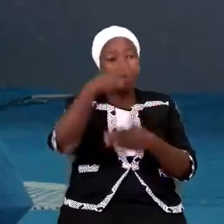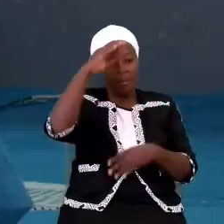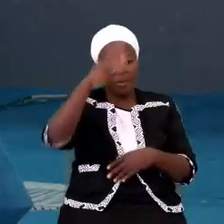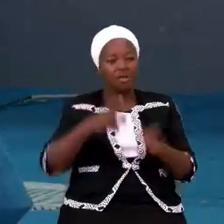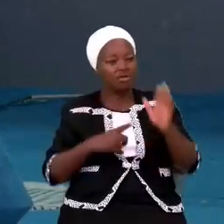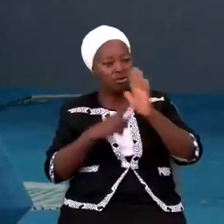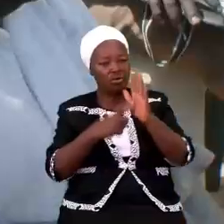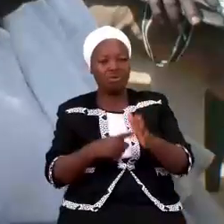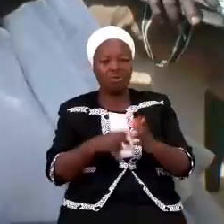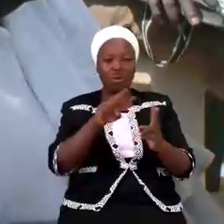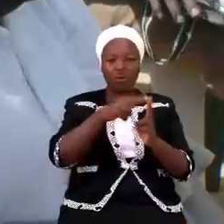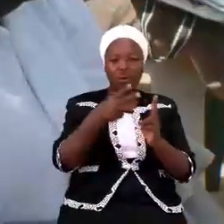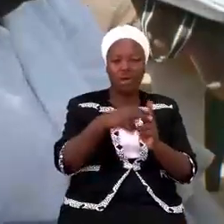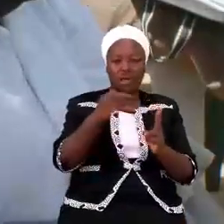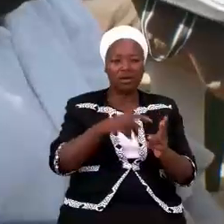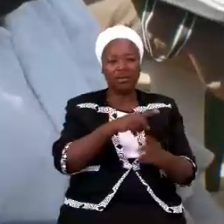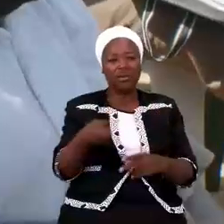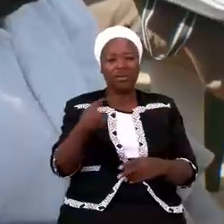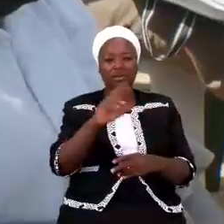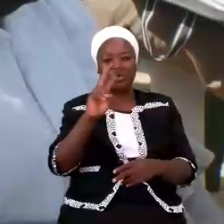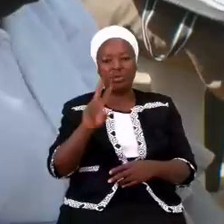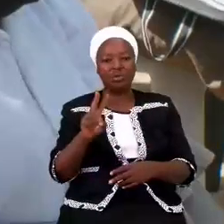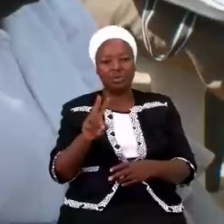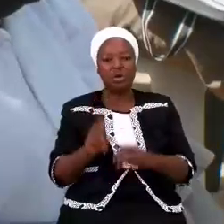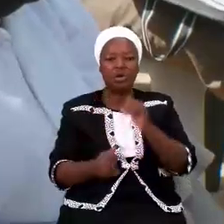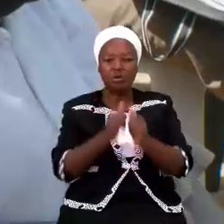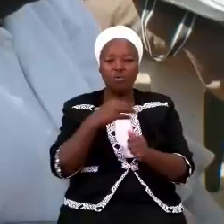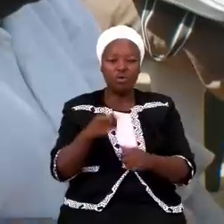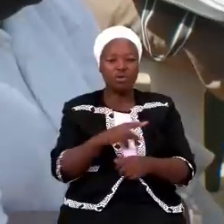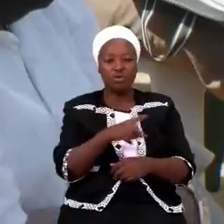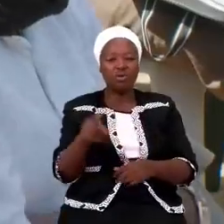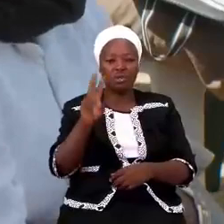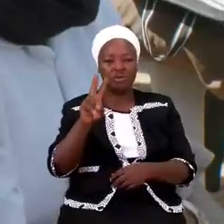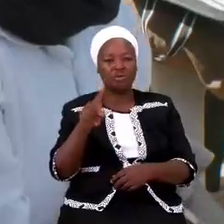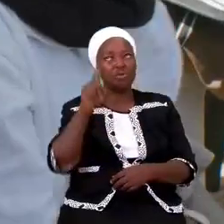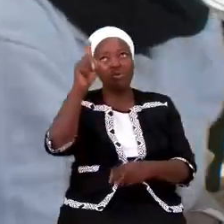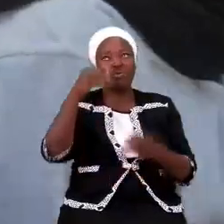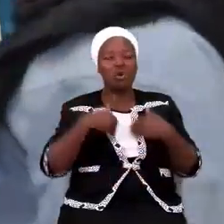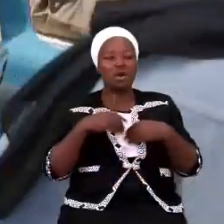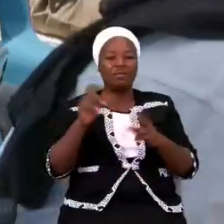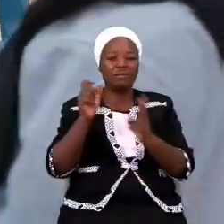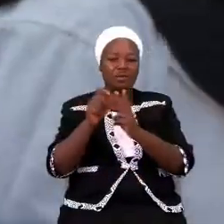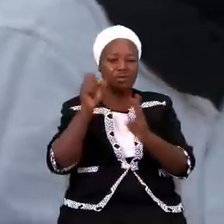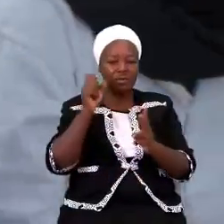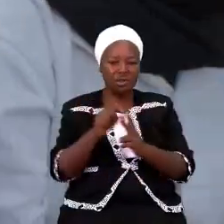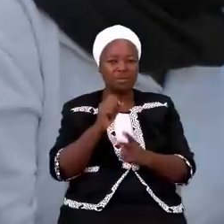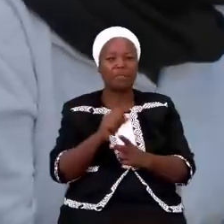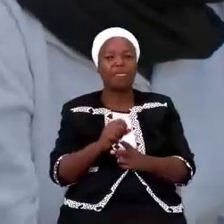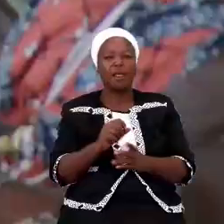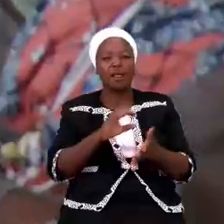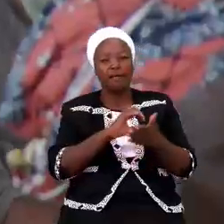chosen. Verse 25, that he may take part in this